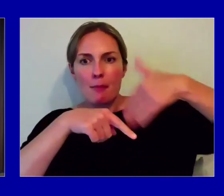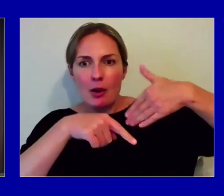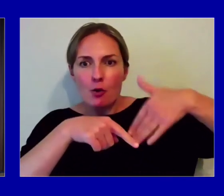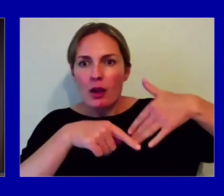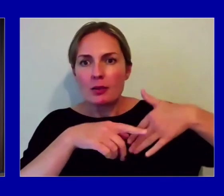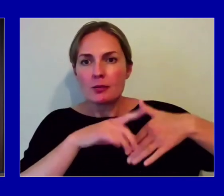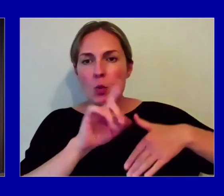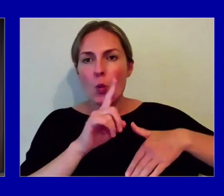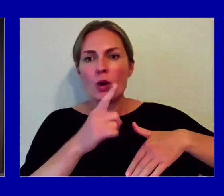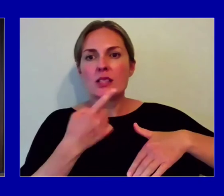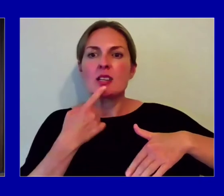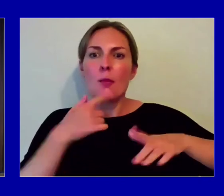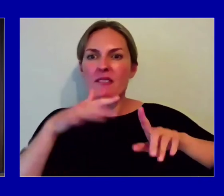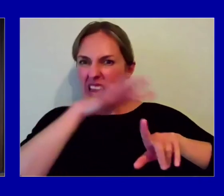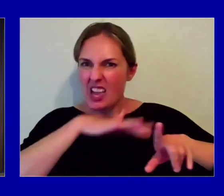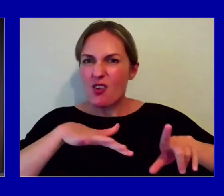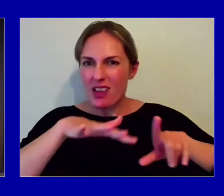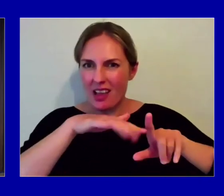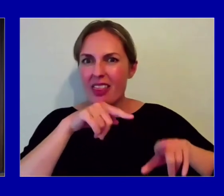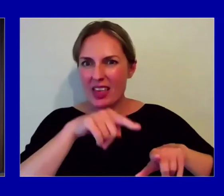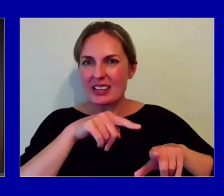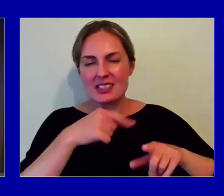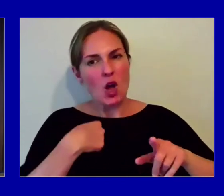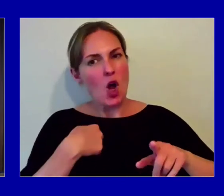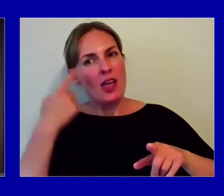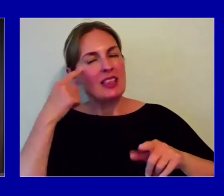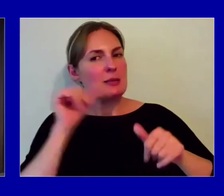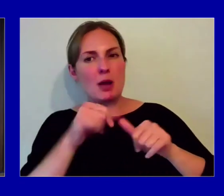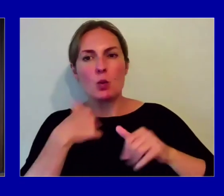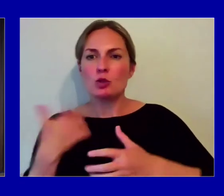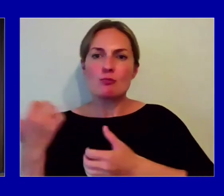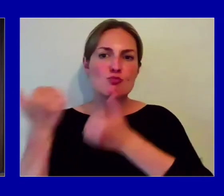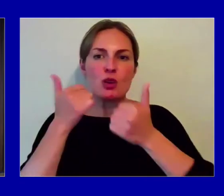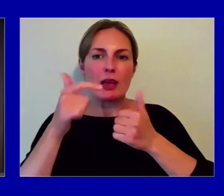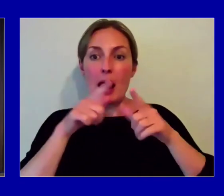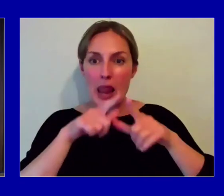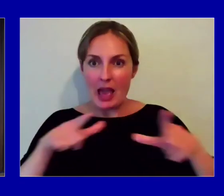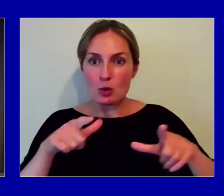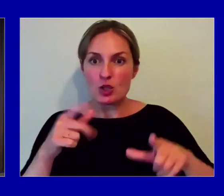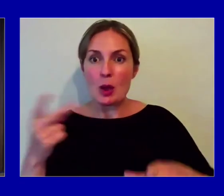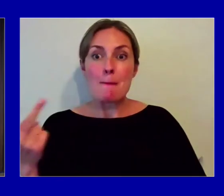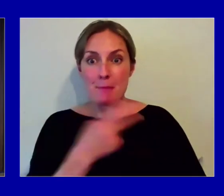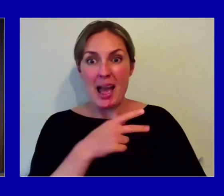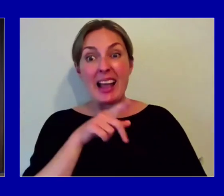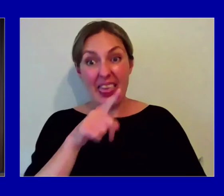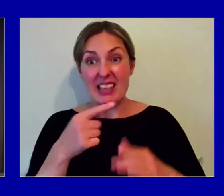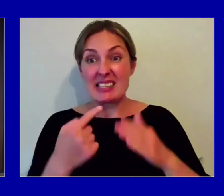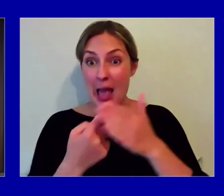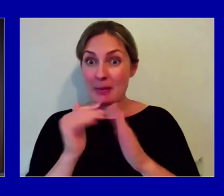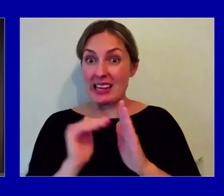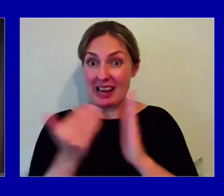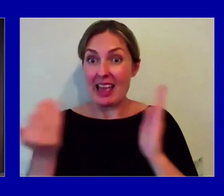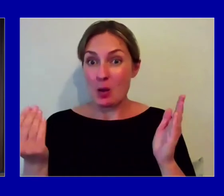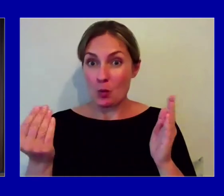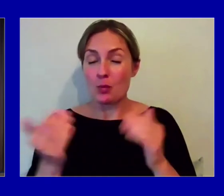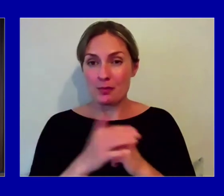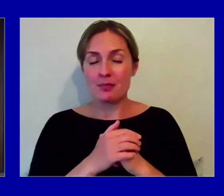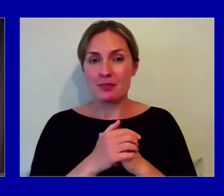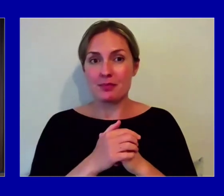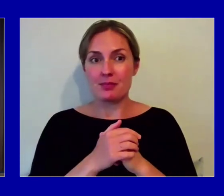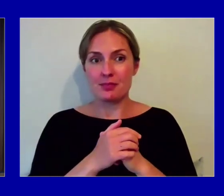um, you know, bring that language back. Um, but that's happening now. And, um, you know, even at